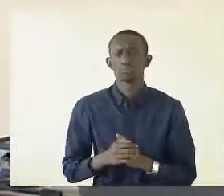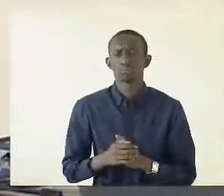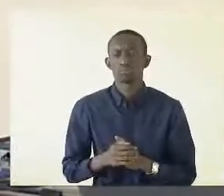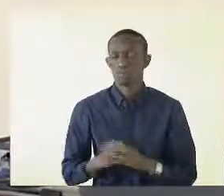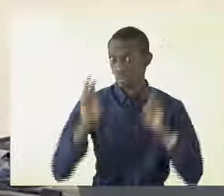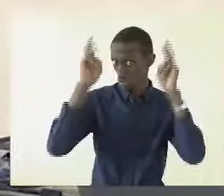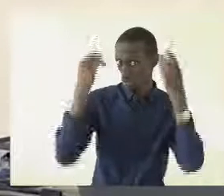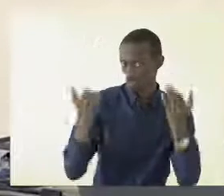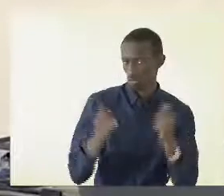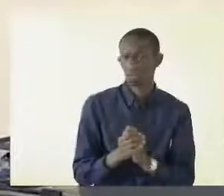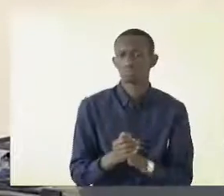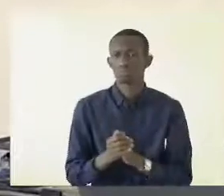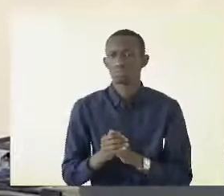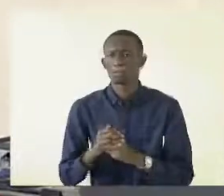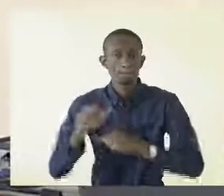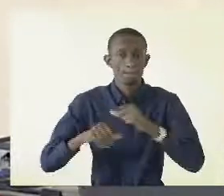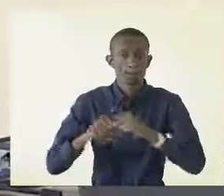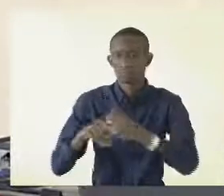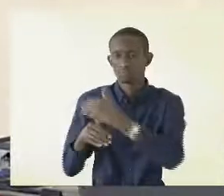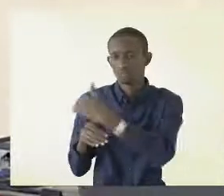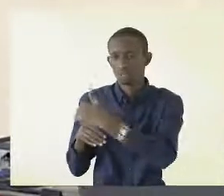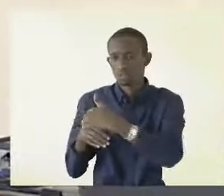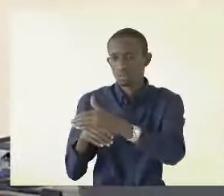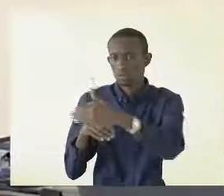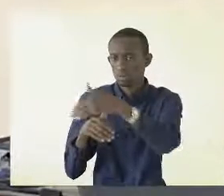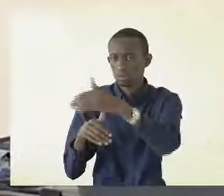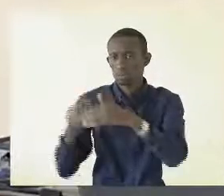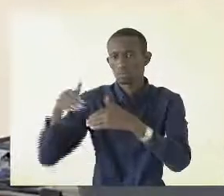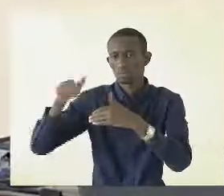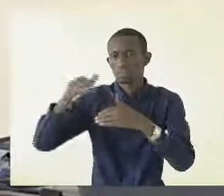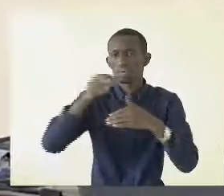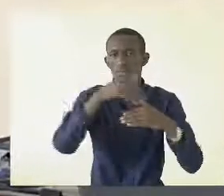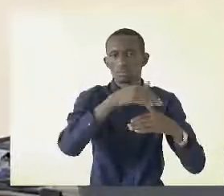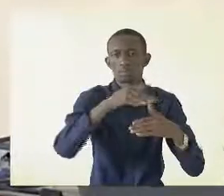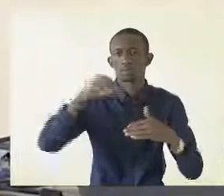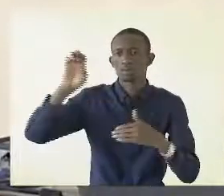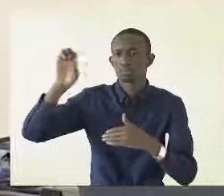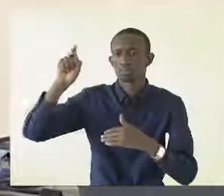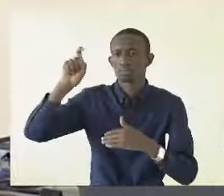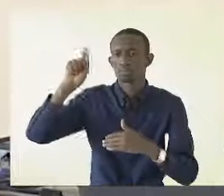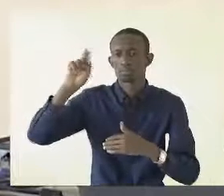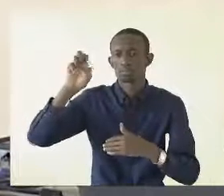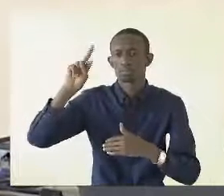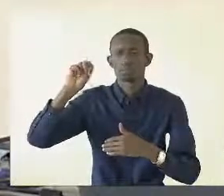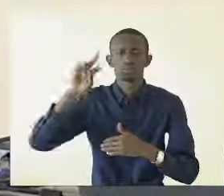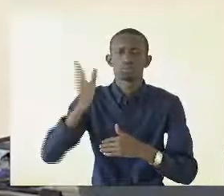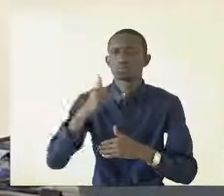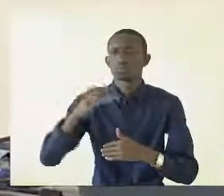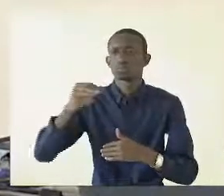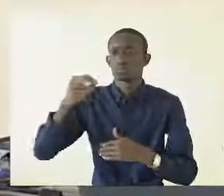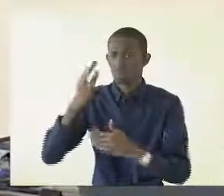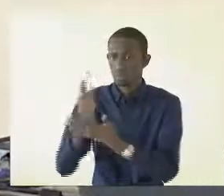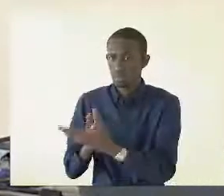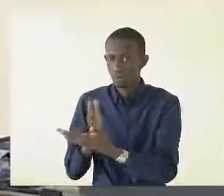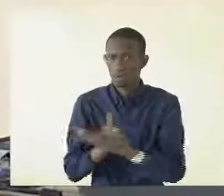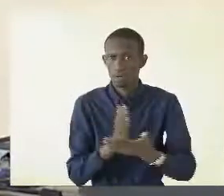of the plant. And by the end of this lesson, students, make sure you are able to identify external parts